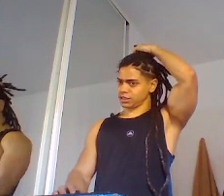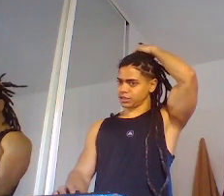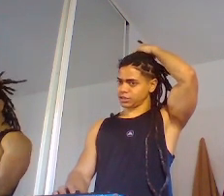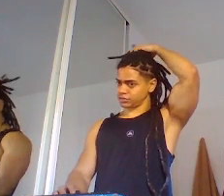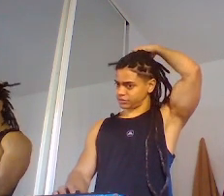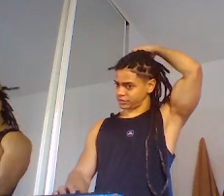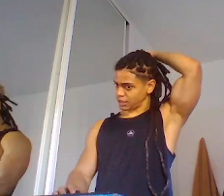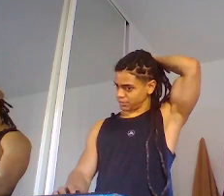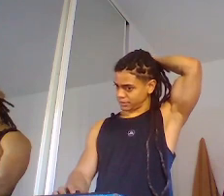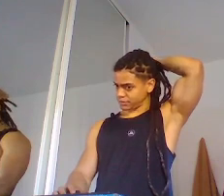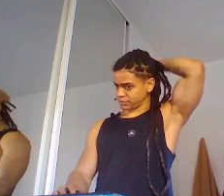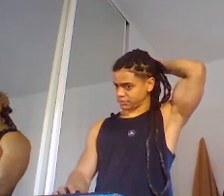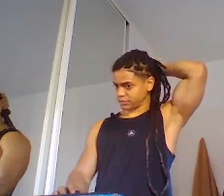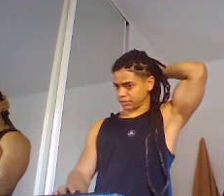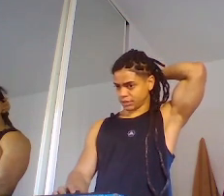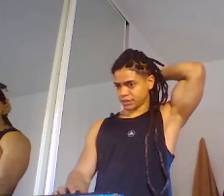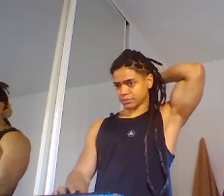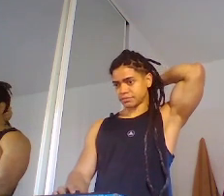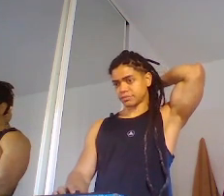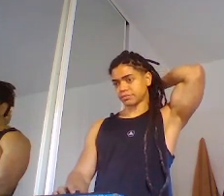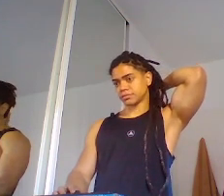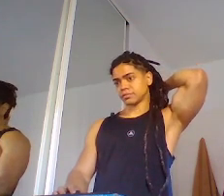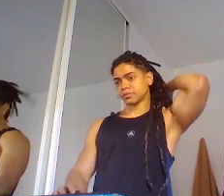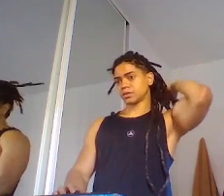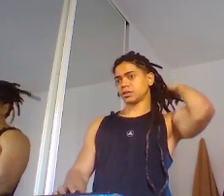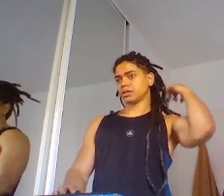the income statement, okay,